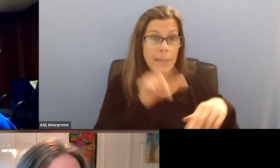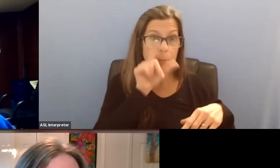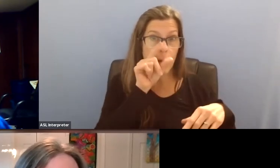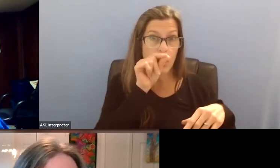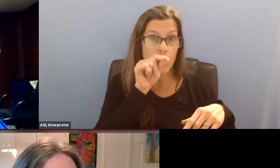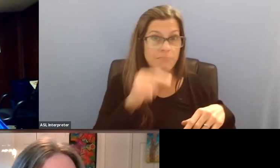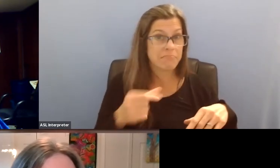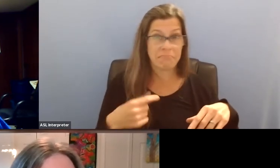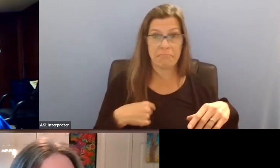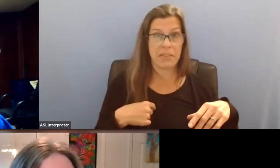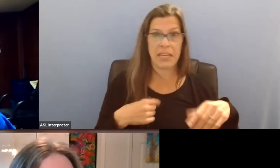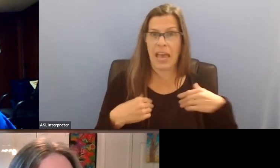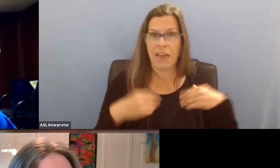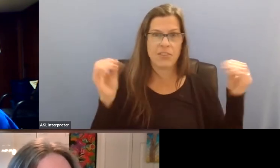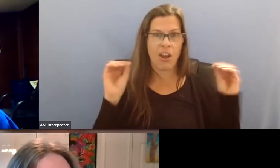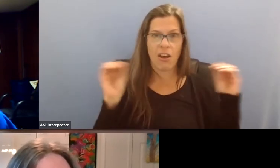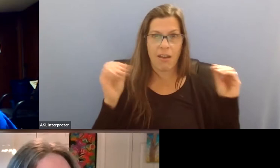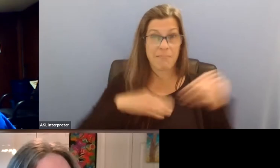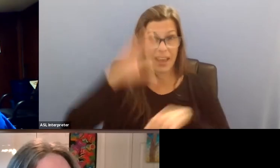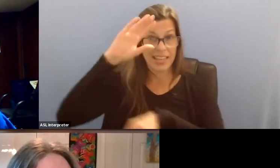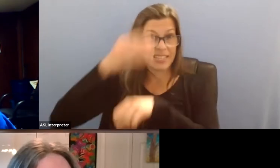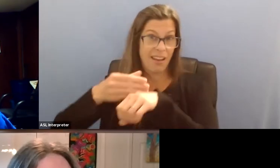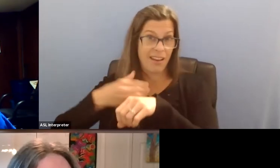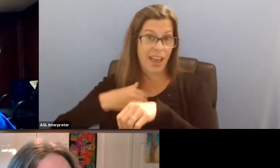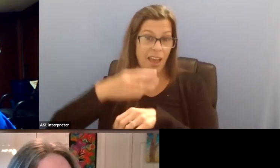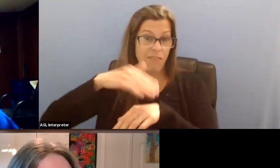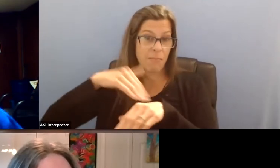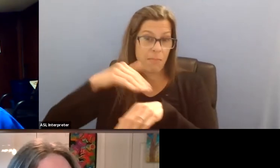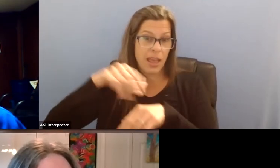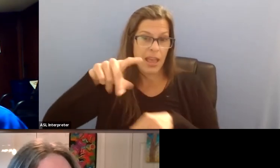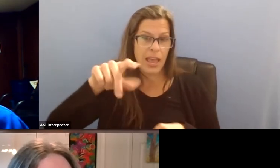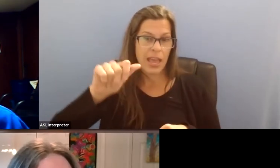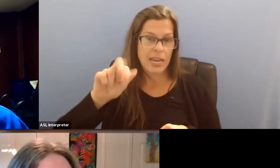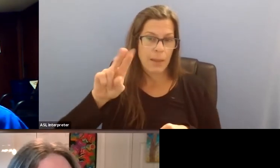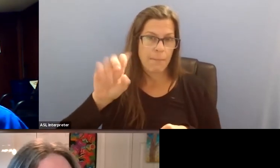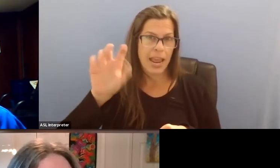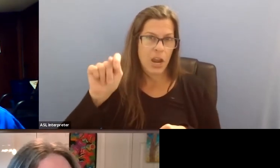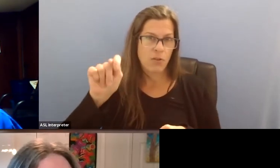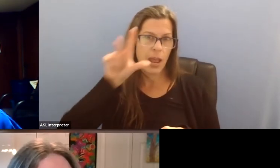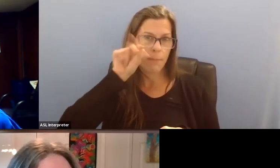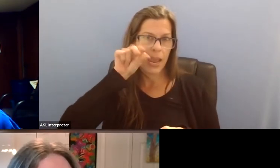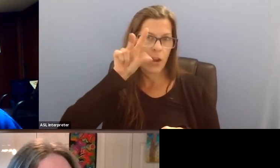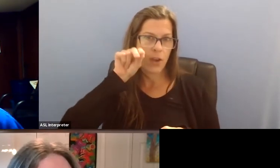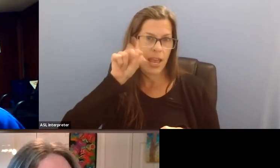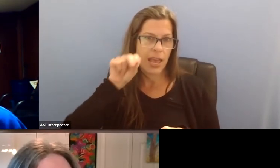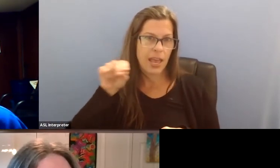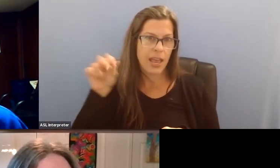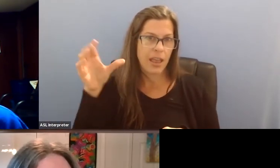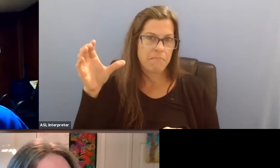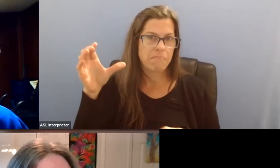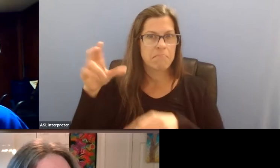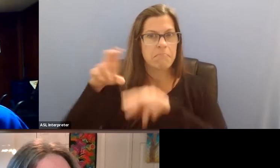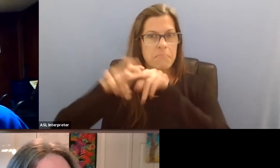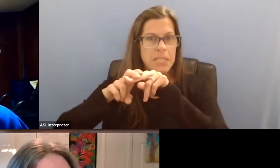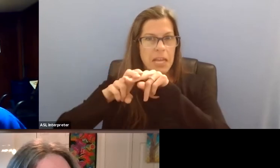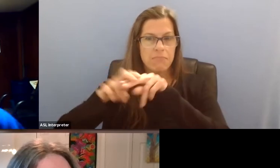parrots and I love playing around with them and listening to them and hearing them chatter and so on and letting them sit on my hand.